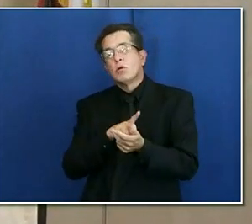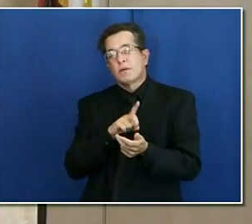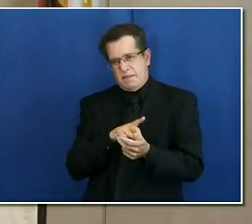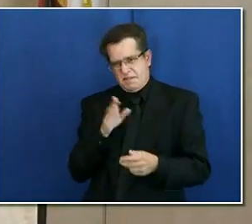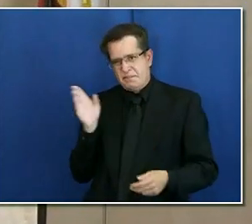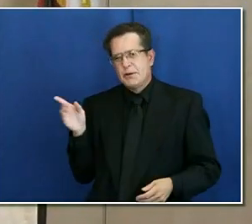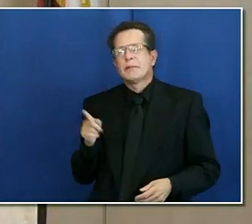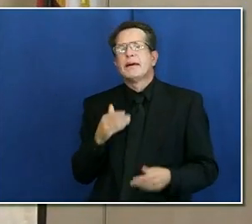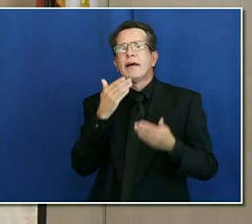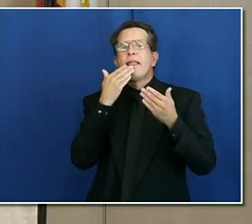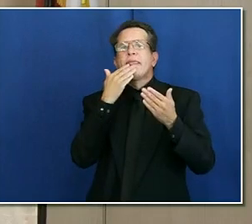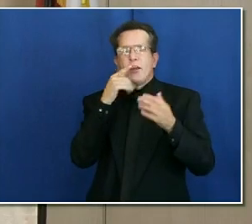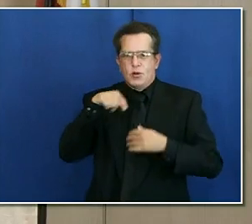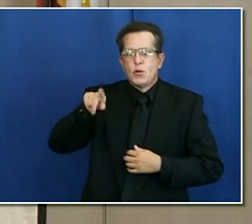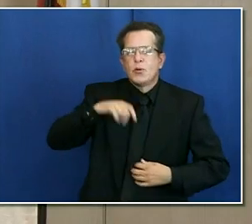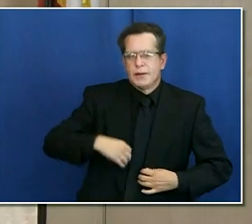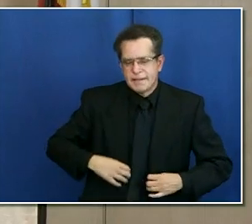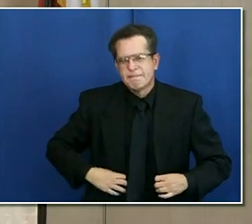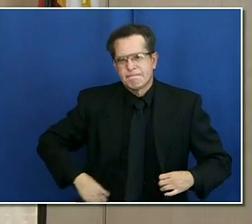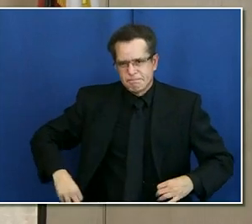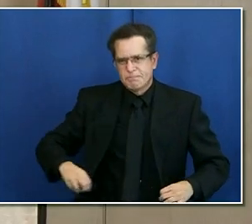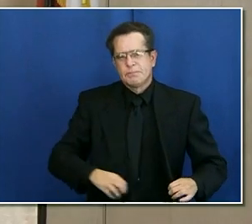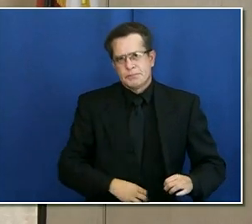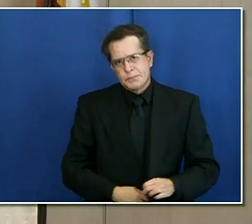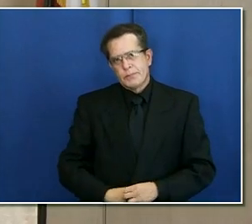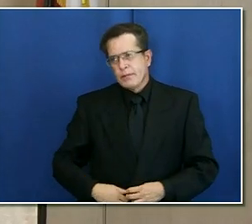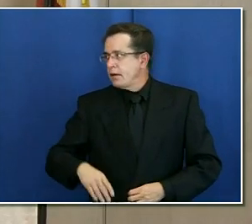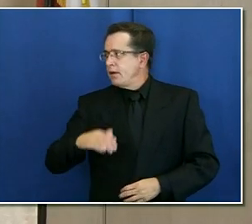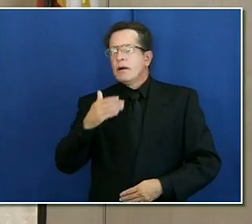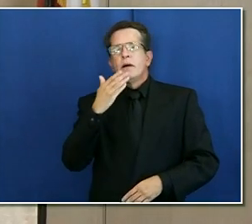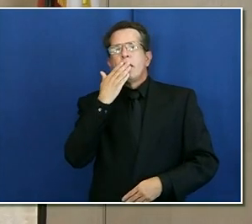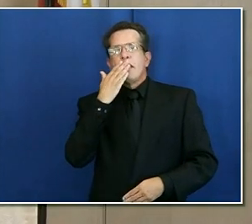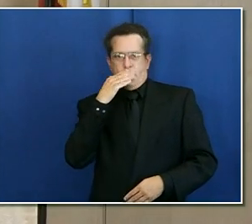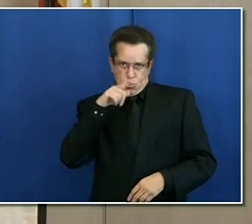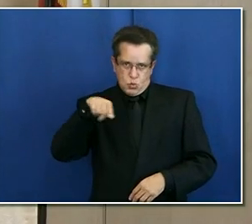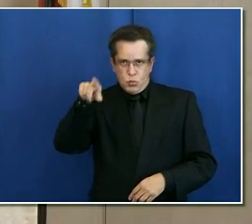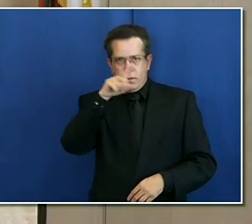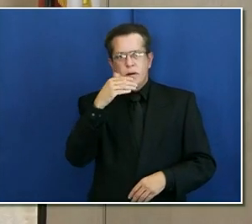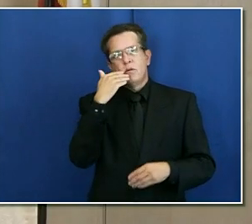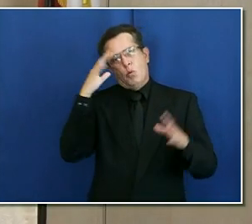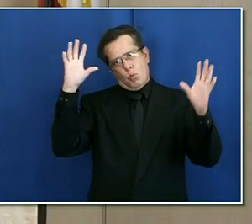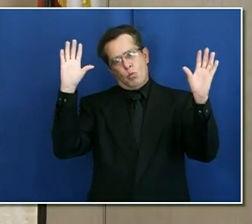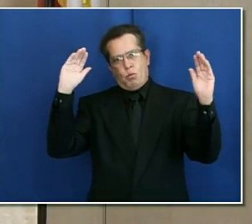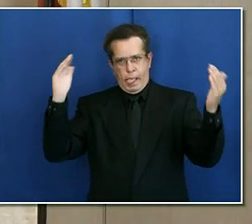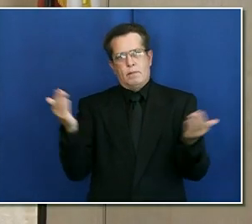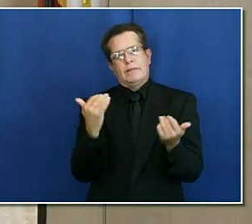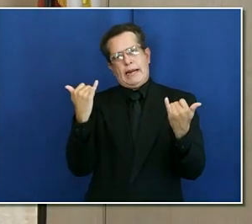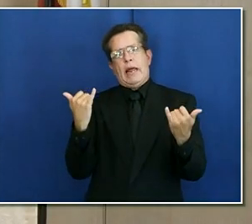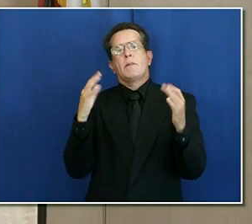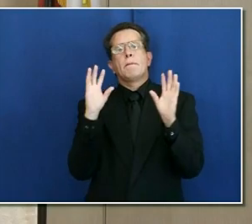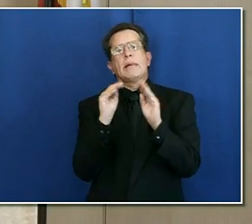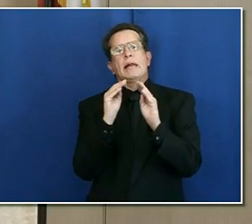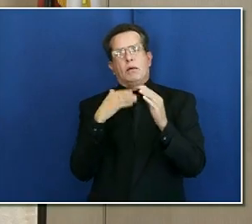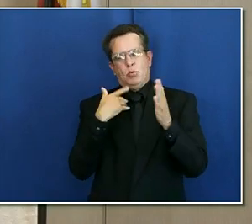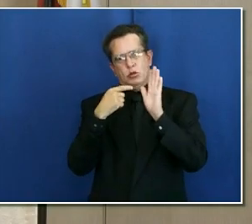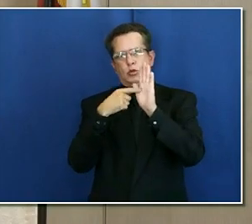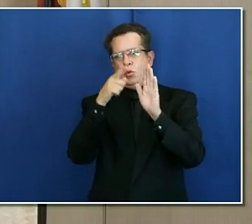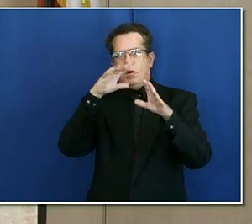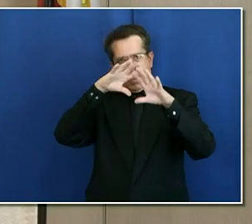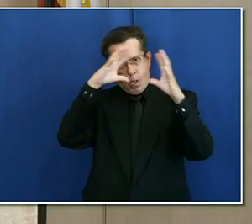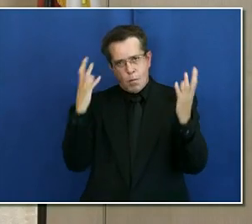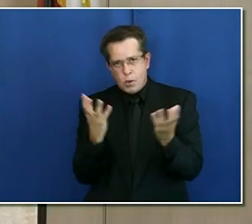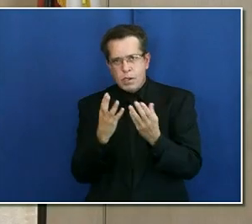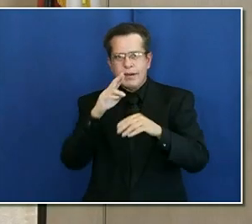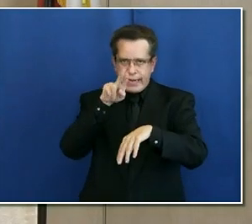Thank you, Supervisor Fletcher, and welcome everyone to today's briefing. As everyone should be aware, all global, national,